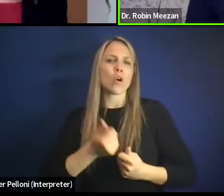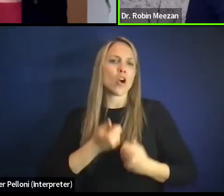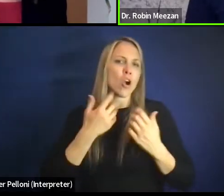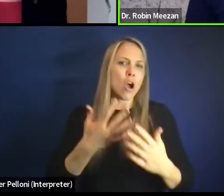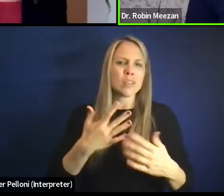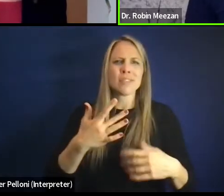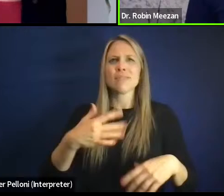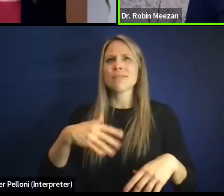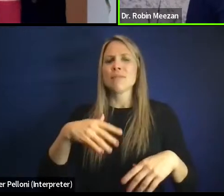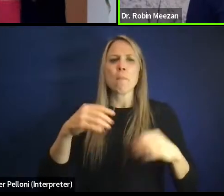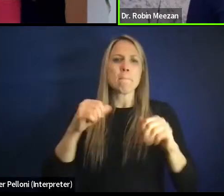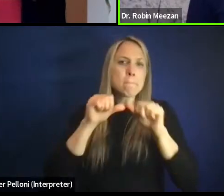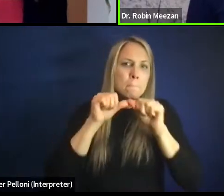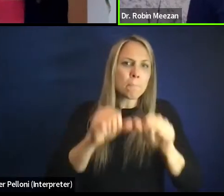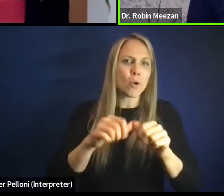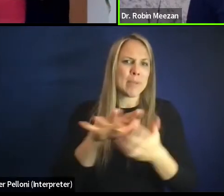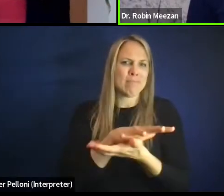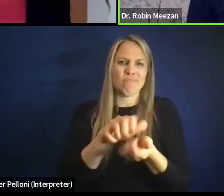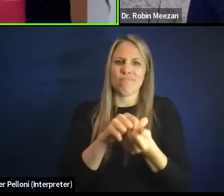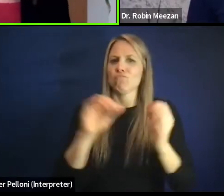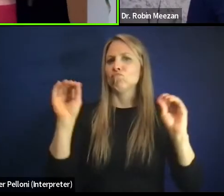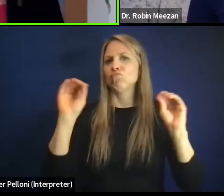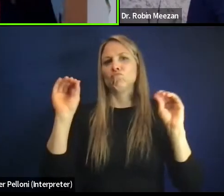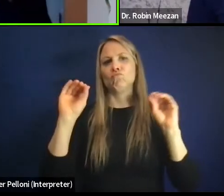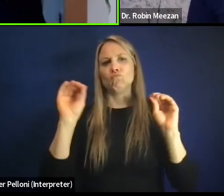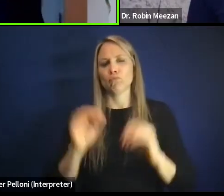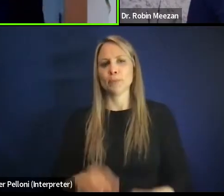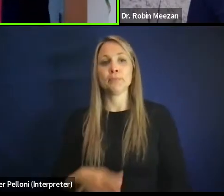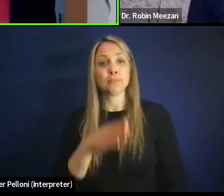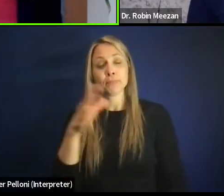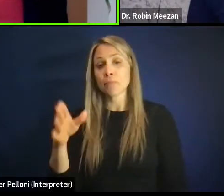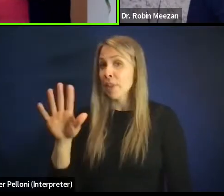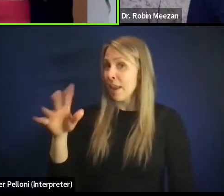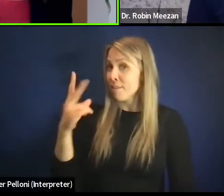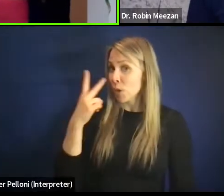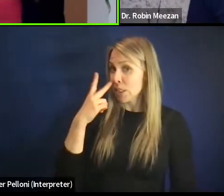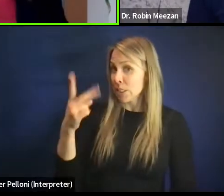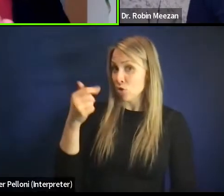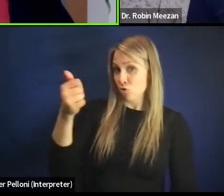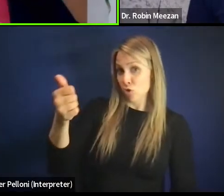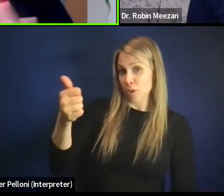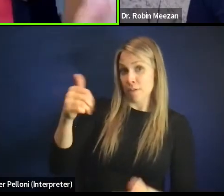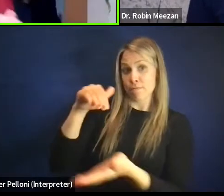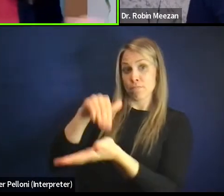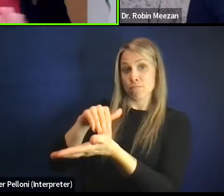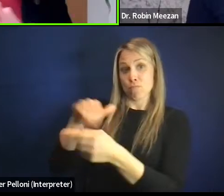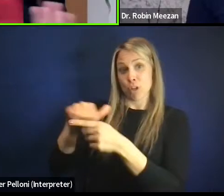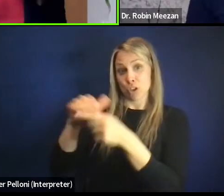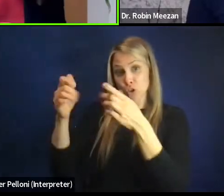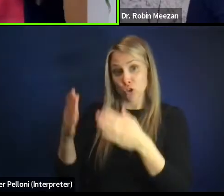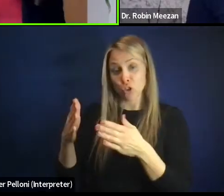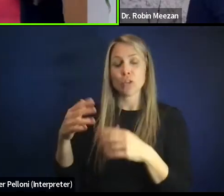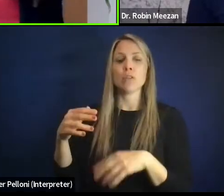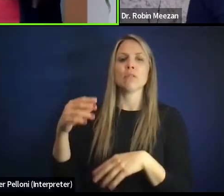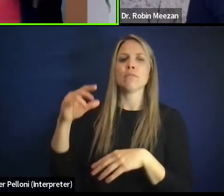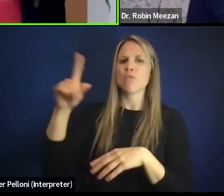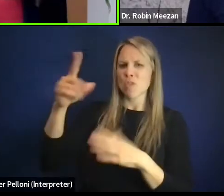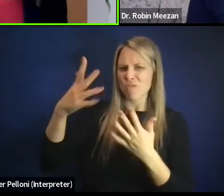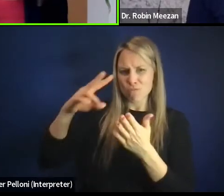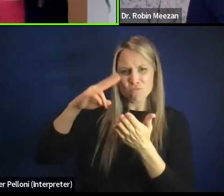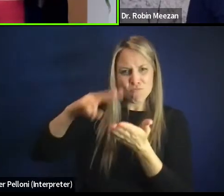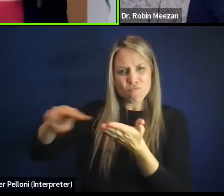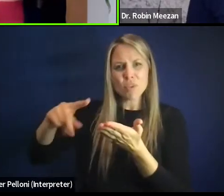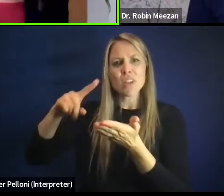It doesn't do anything about that. Have you been seen as a practitioner, outside of the studies, and have you